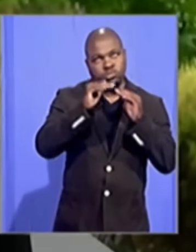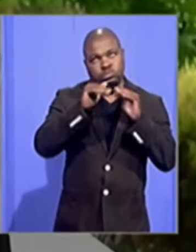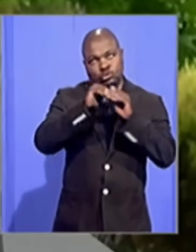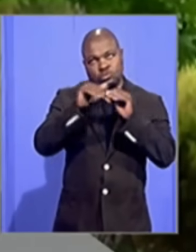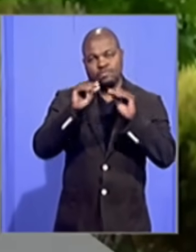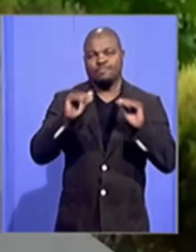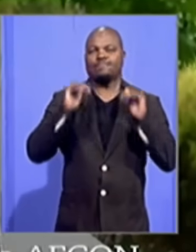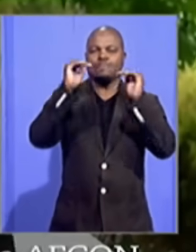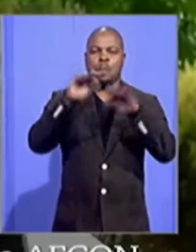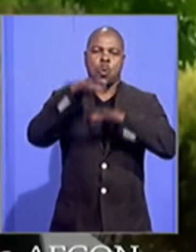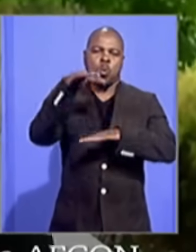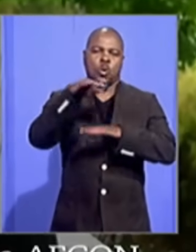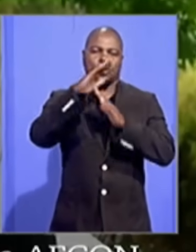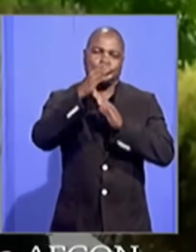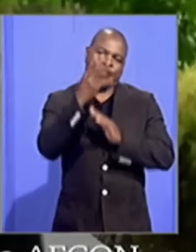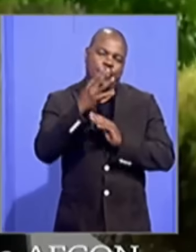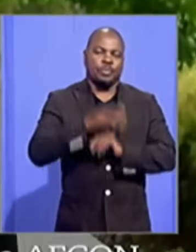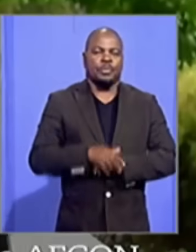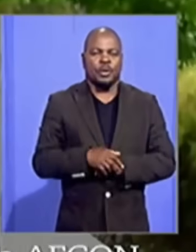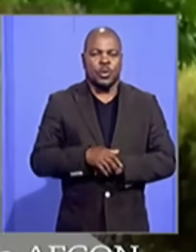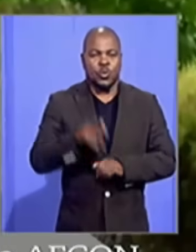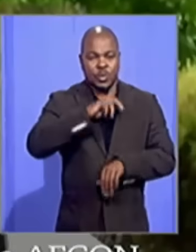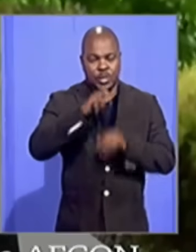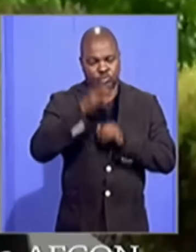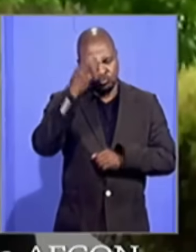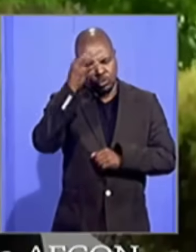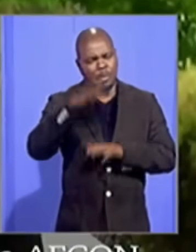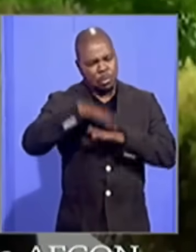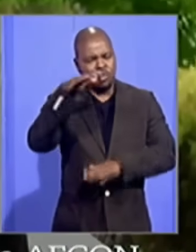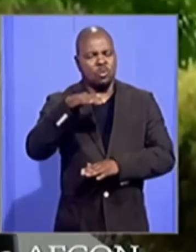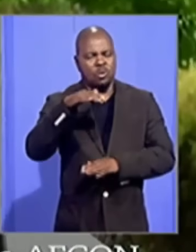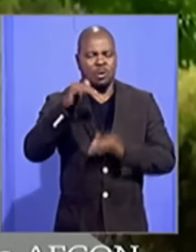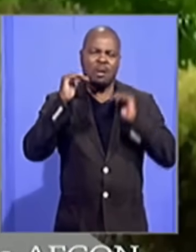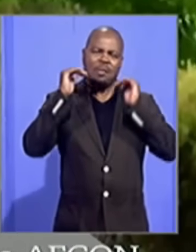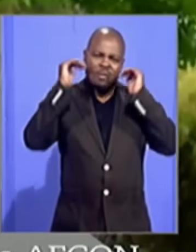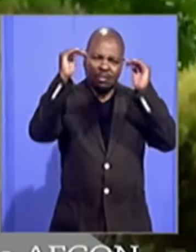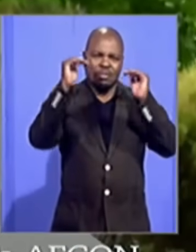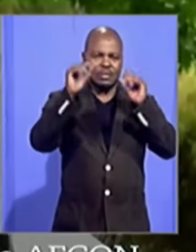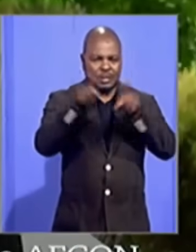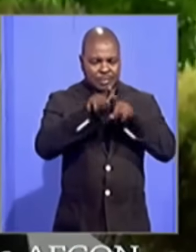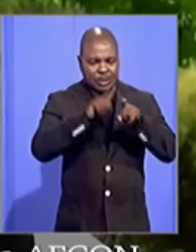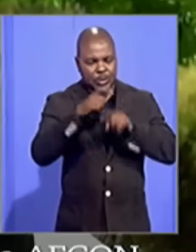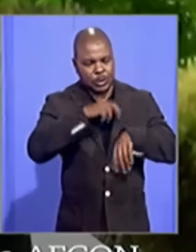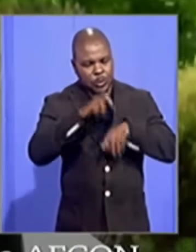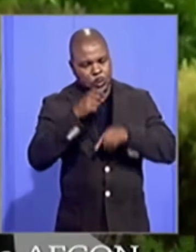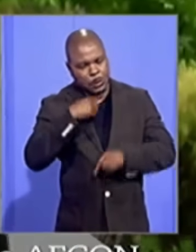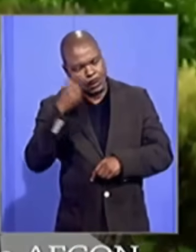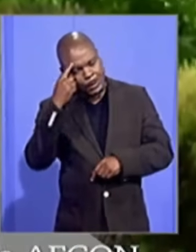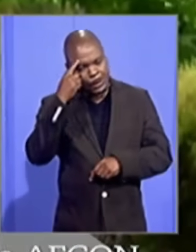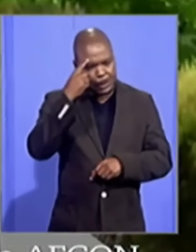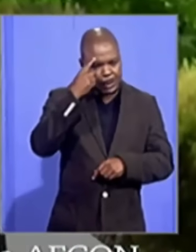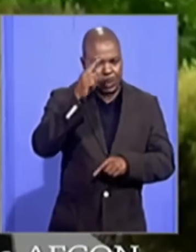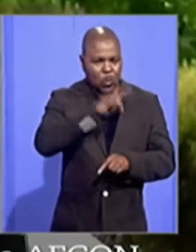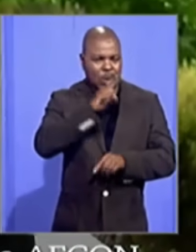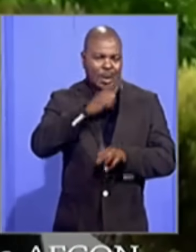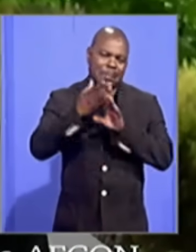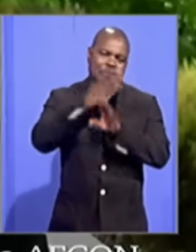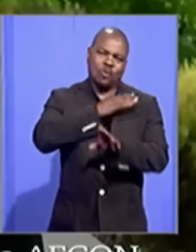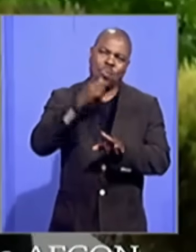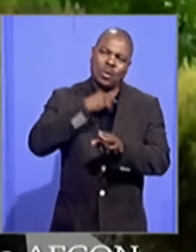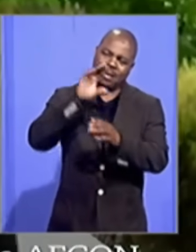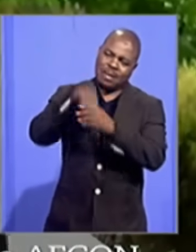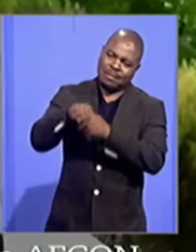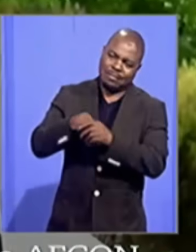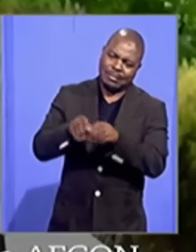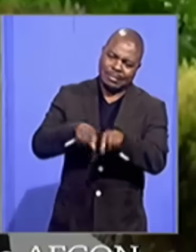you know, it's possible. You know, we need to dream high as a country, but we need to be realistic as well. You know, we haven't been part of the tournament for a very long time,